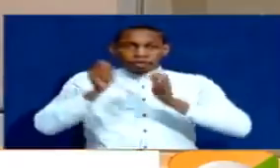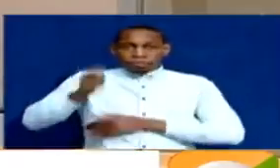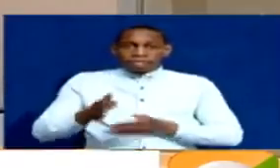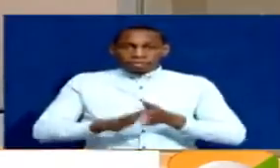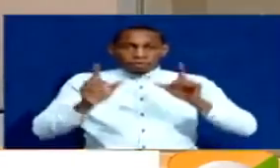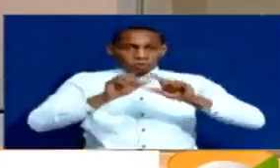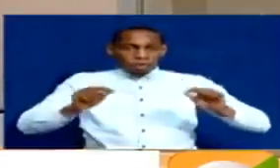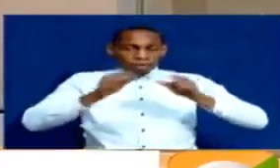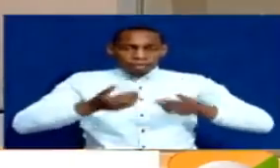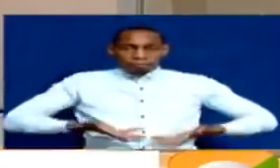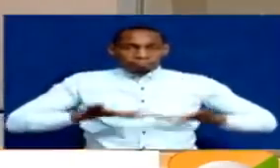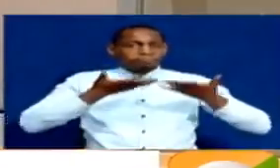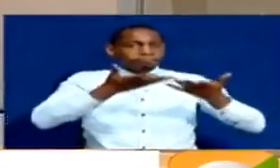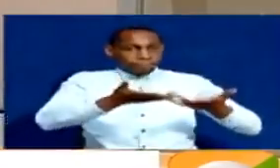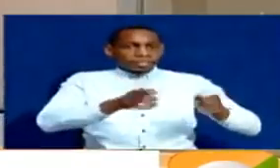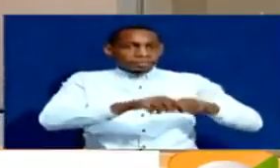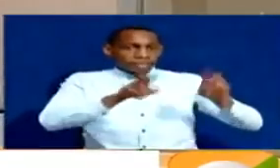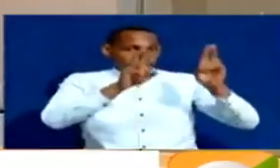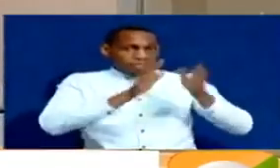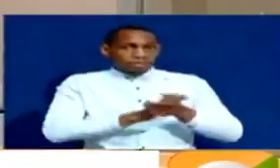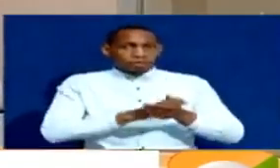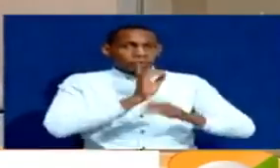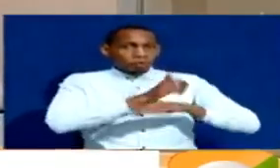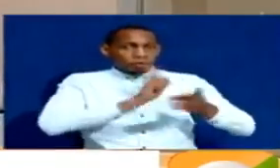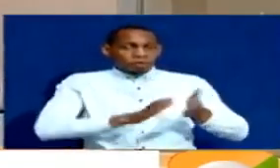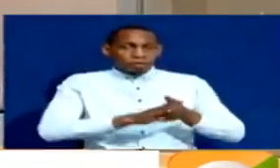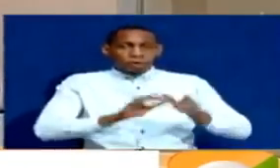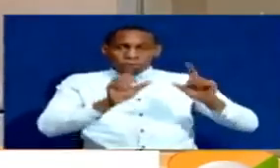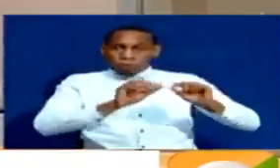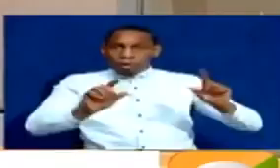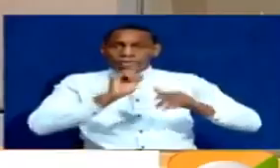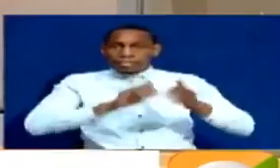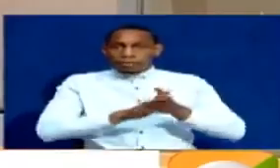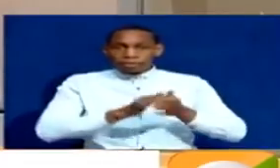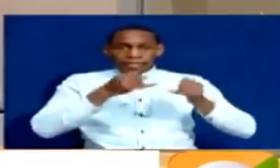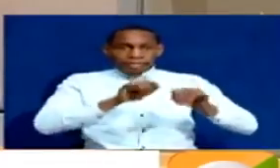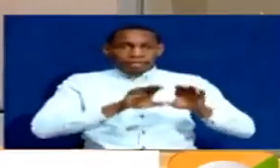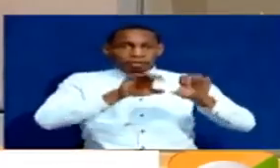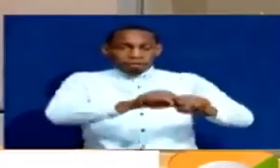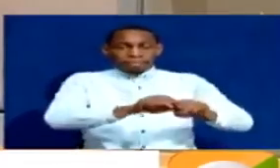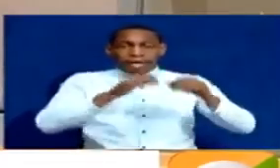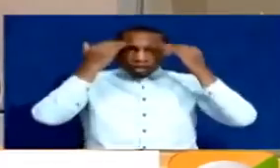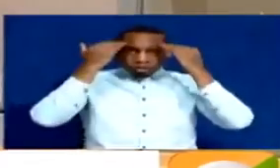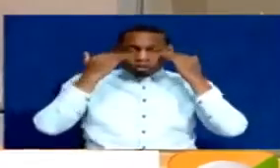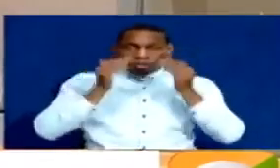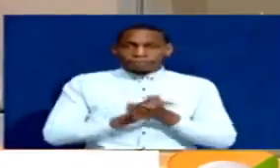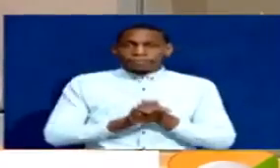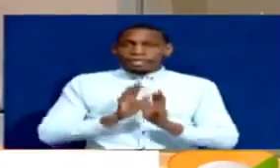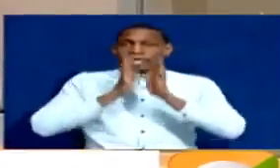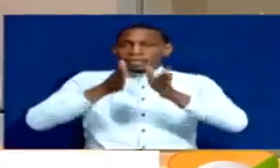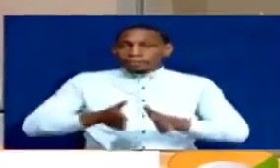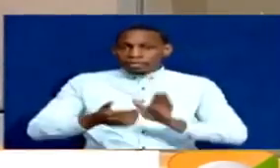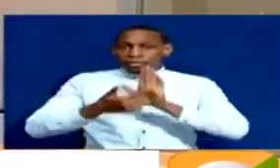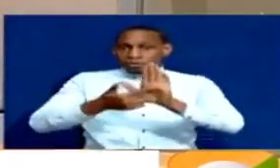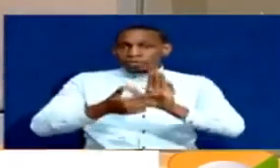her strongest statement so far on the issue, warned against what she termed as an attempt to capture the judiciary. And as Sam